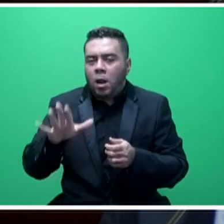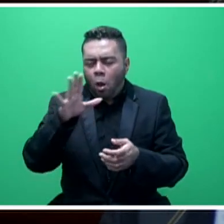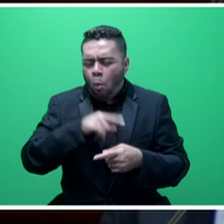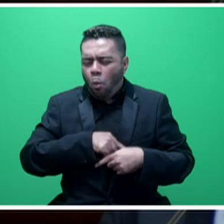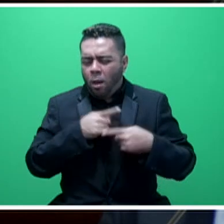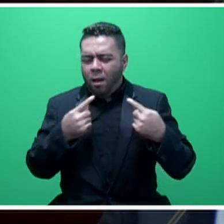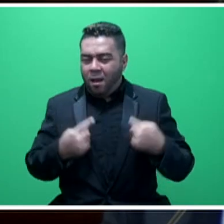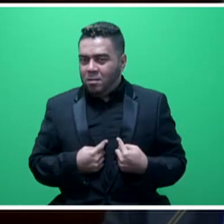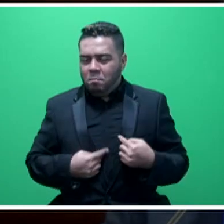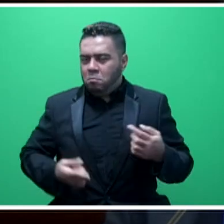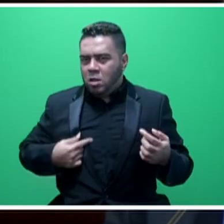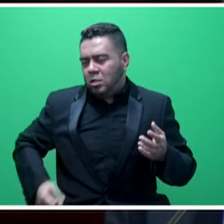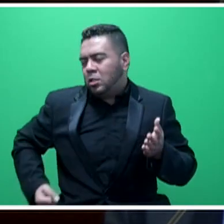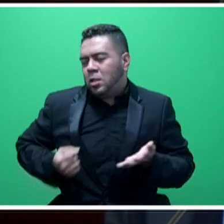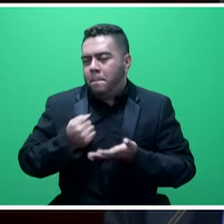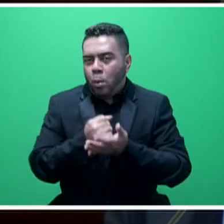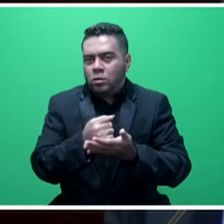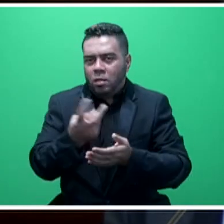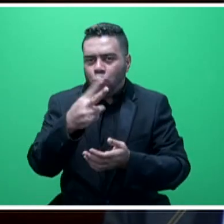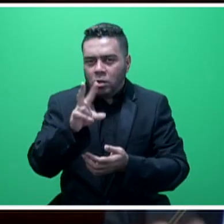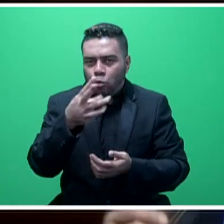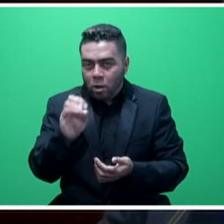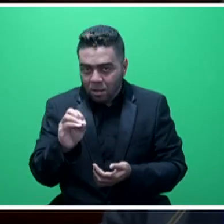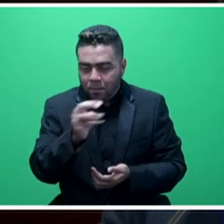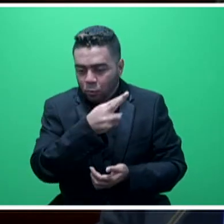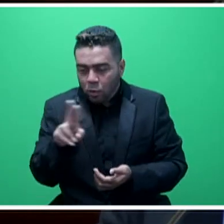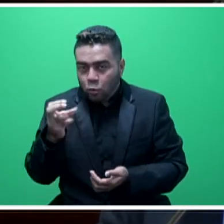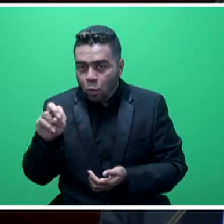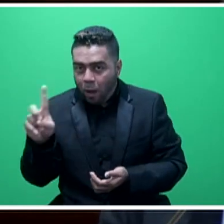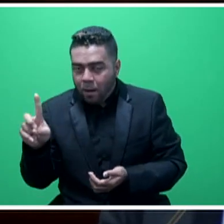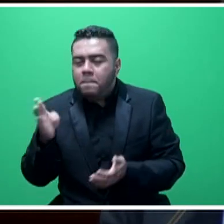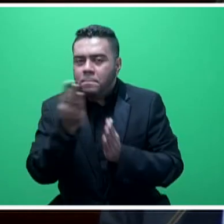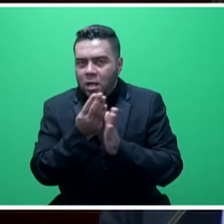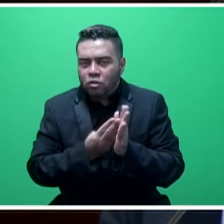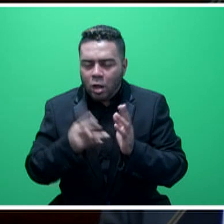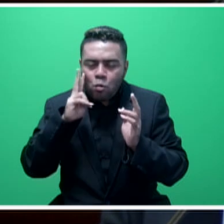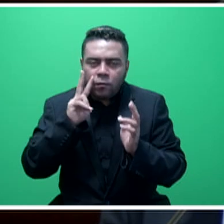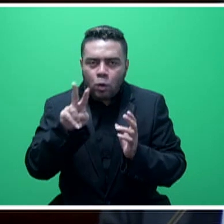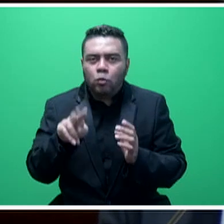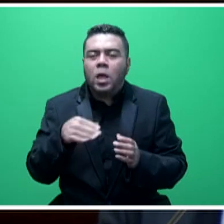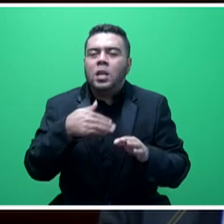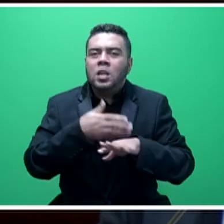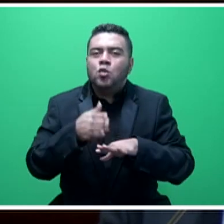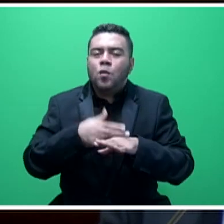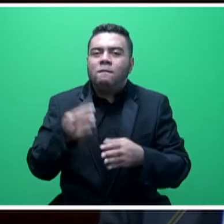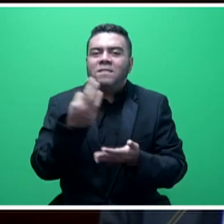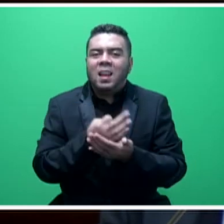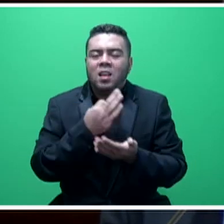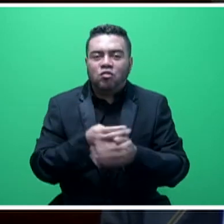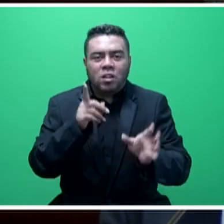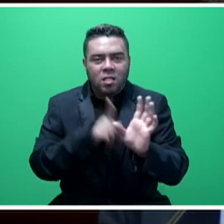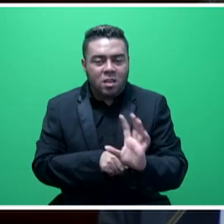wholeheartedly, Mr. Speaker, support the 2020-2021 budget and look forward to the new financial year with a